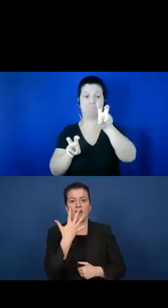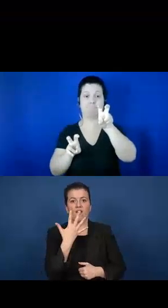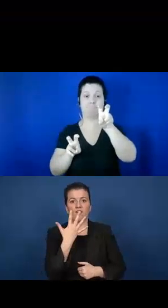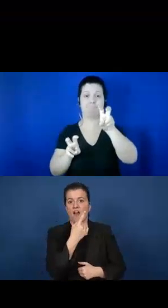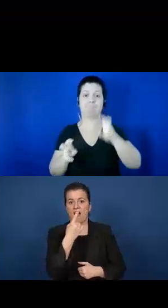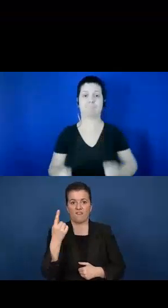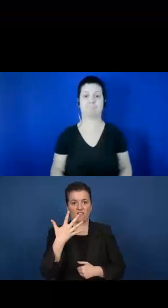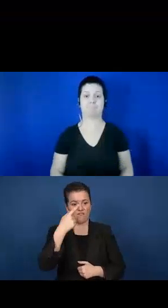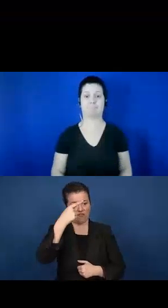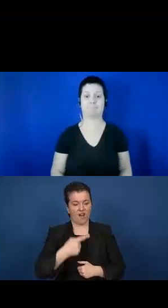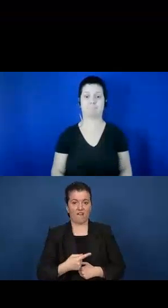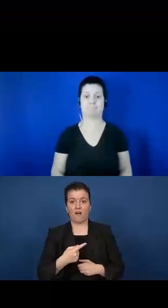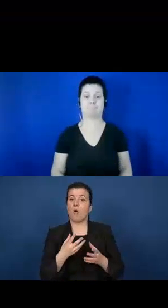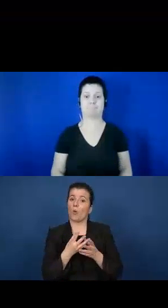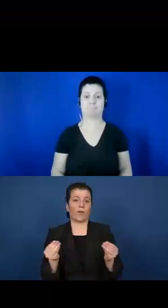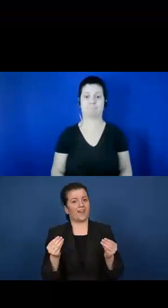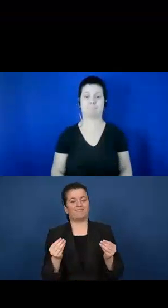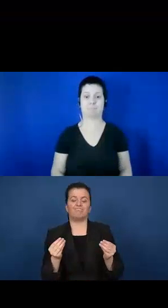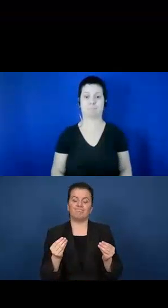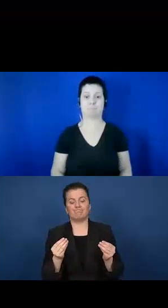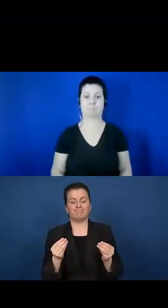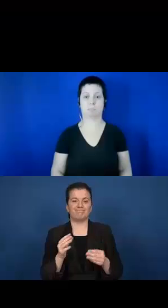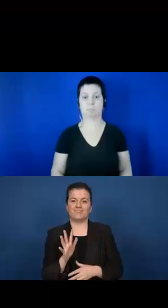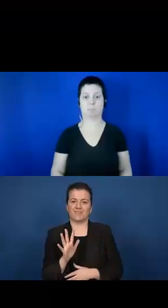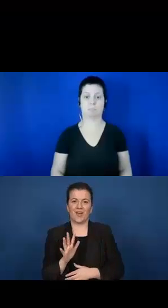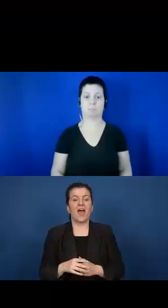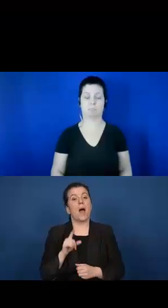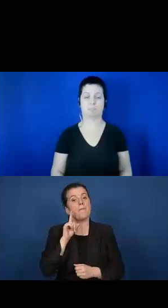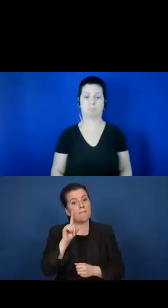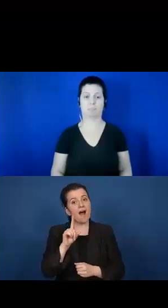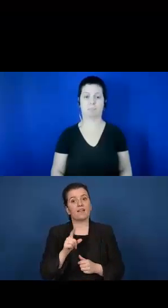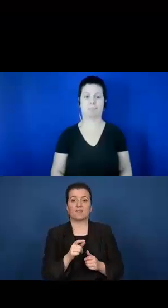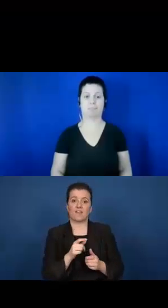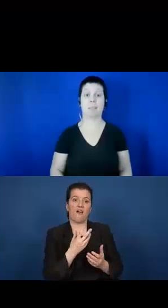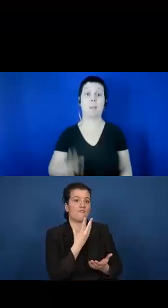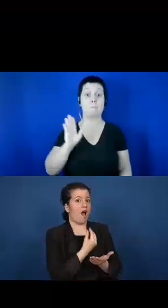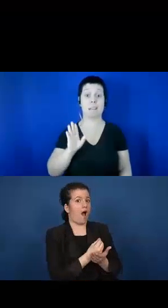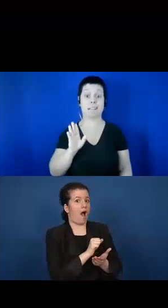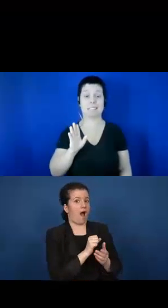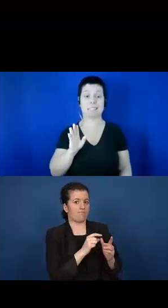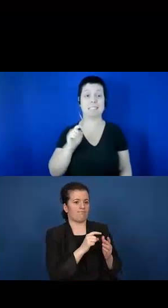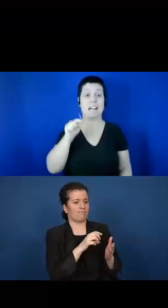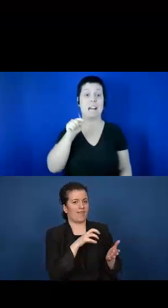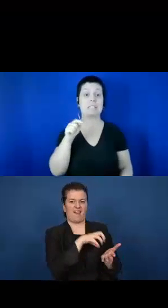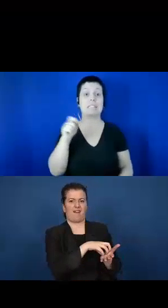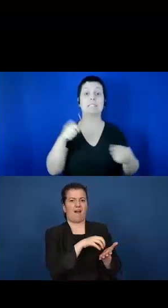Well, that's not a problem either, because this app allows various grid